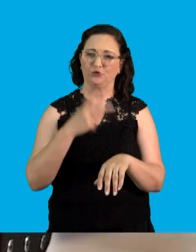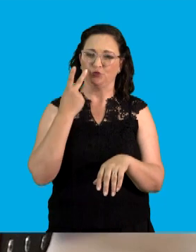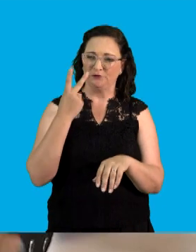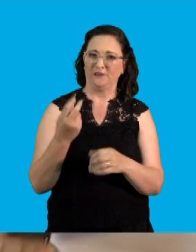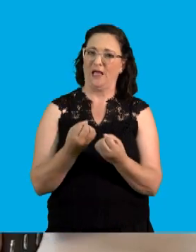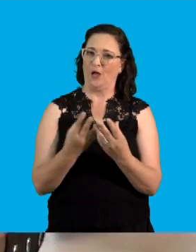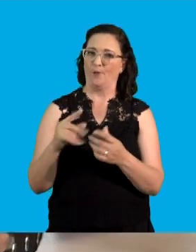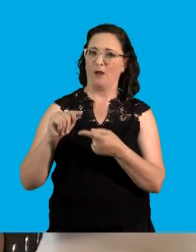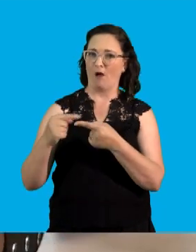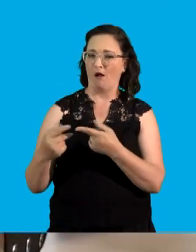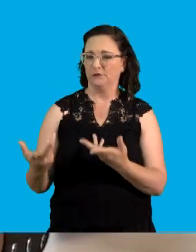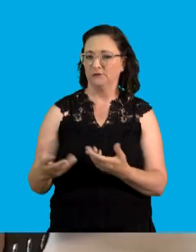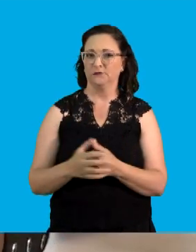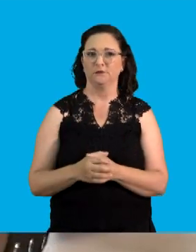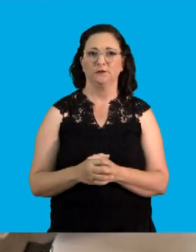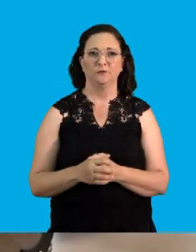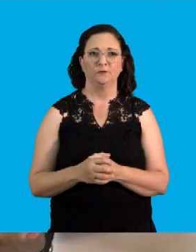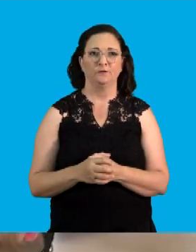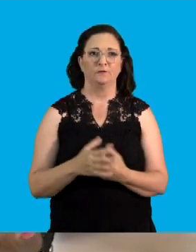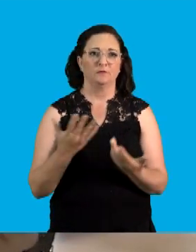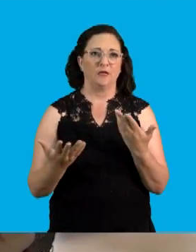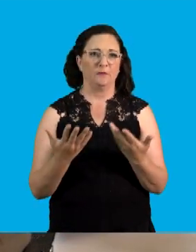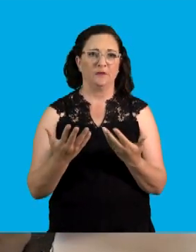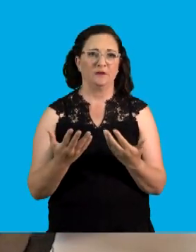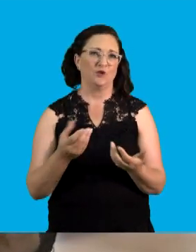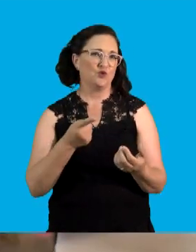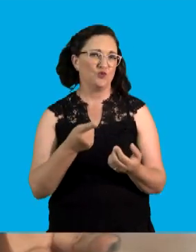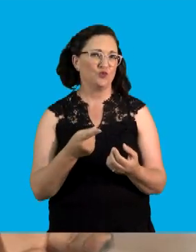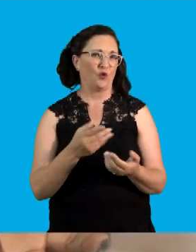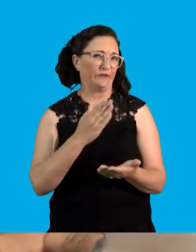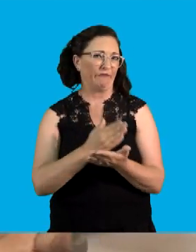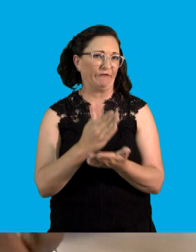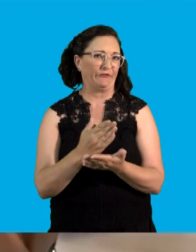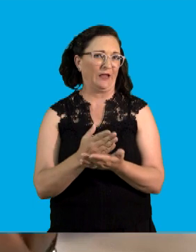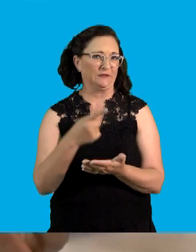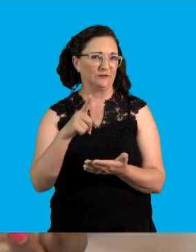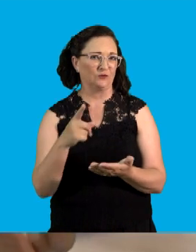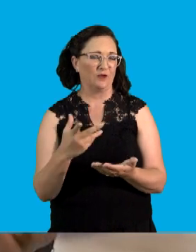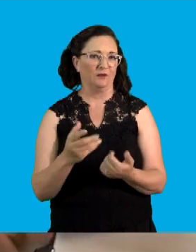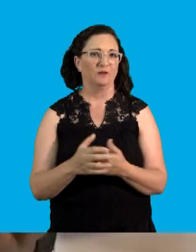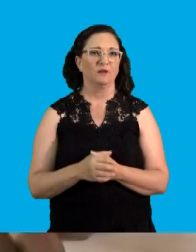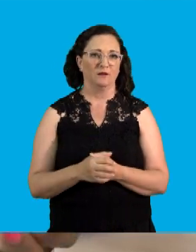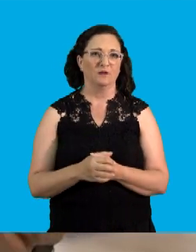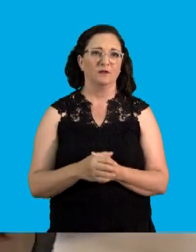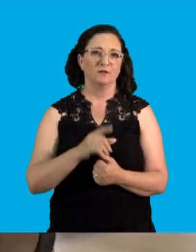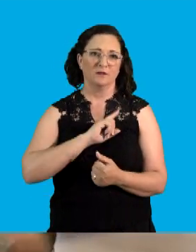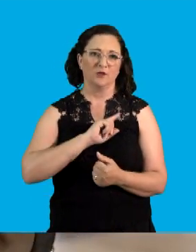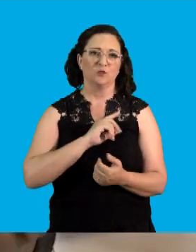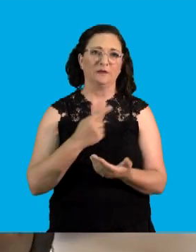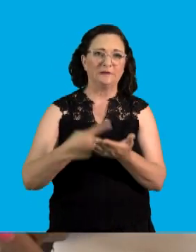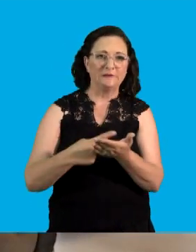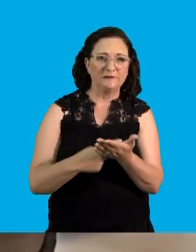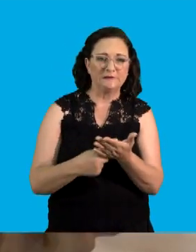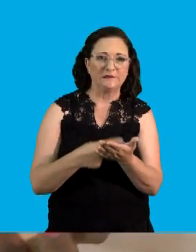you can know. Or sometimes even the question, sometimes you're not given the number of facts that you have to give. Sometimes they'll just say discuss